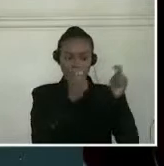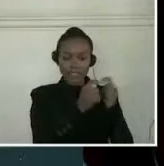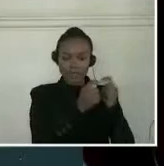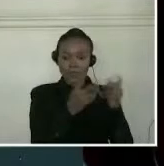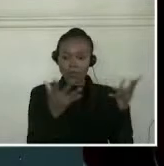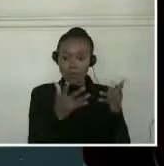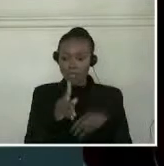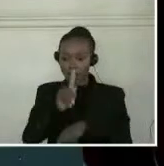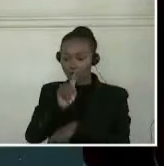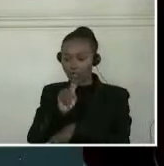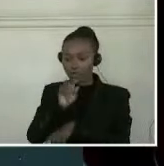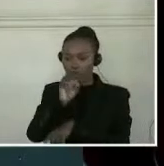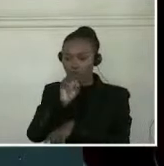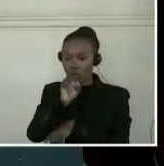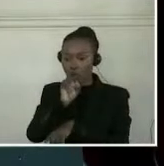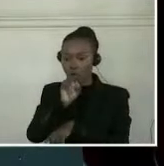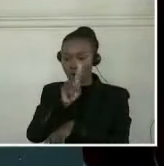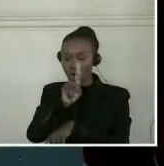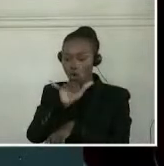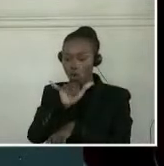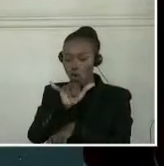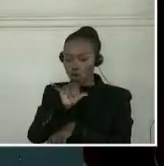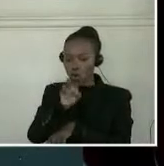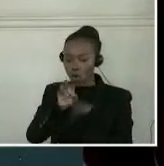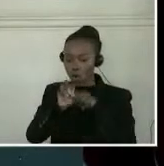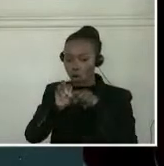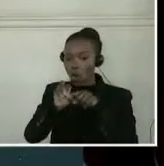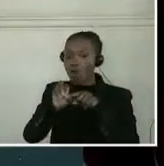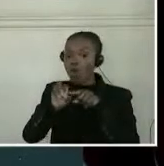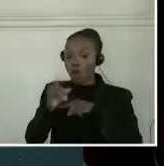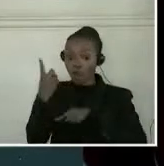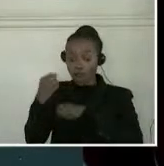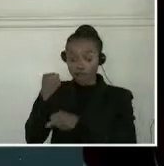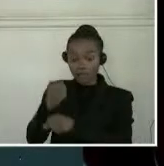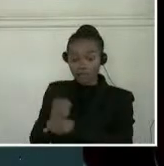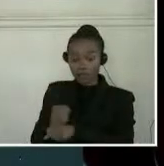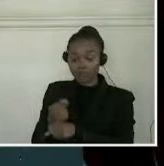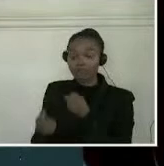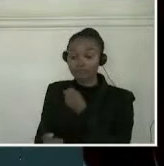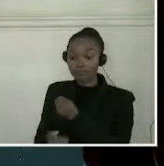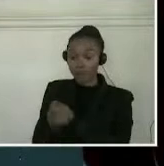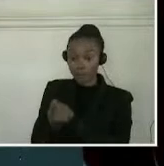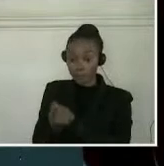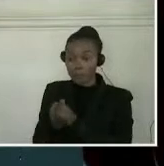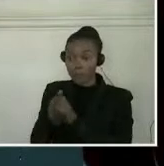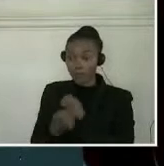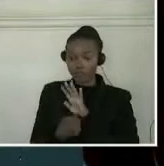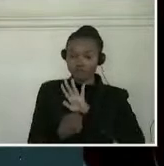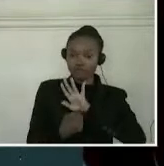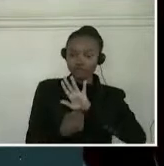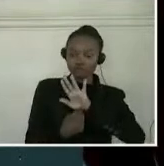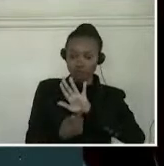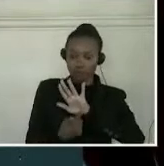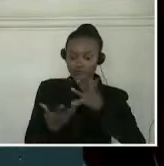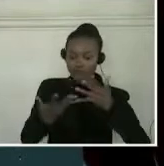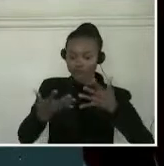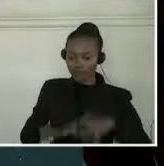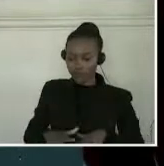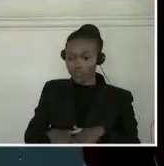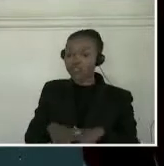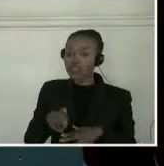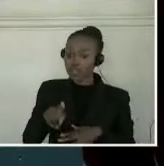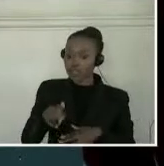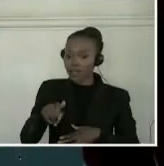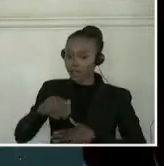olympics last year laid bay road we have yet to travel our funding policies set